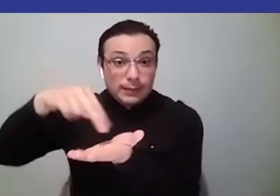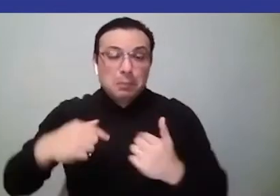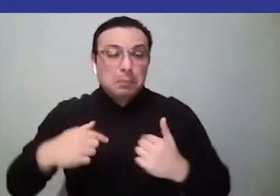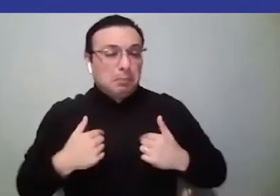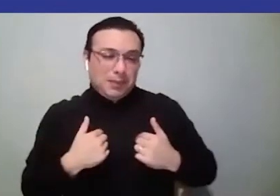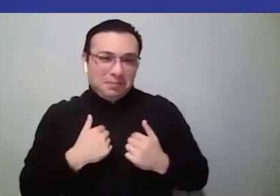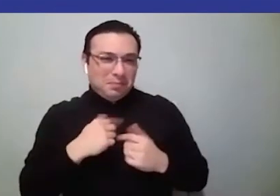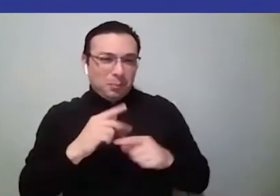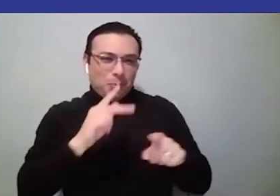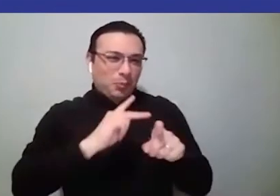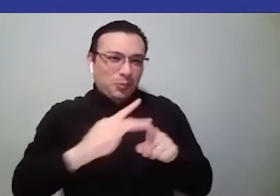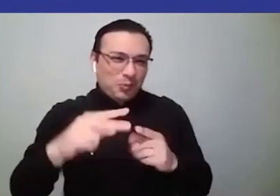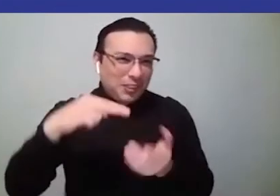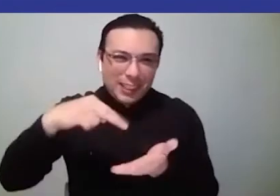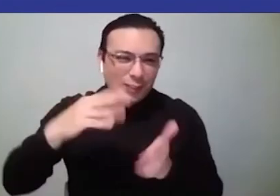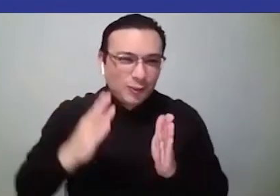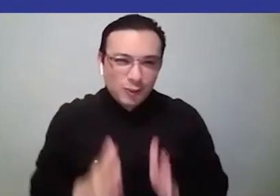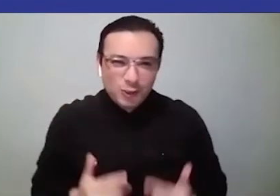perspective,